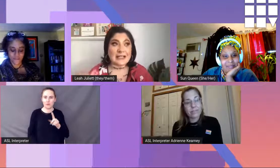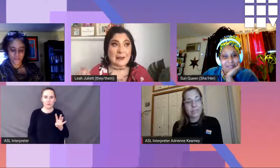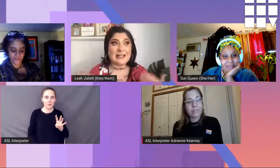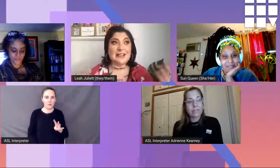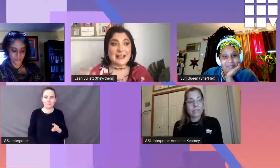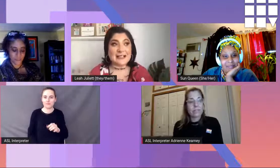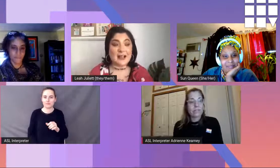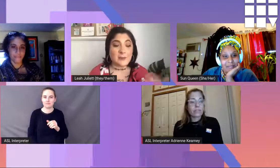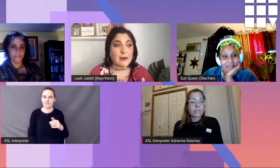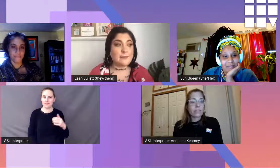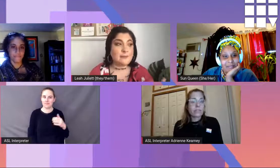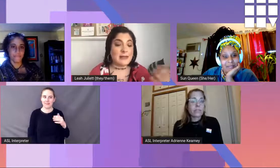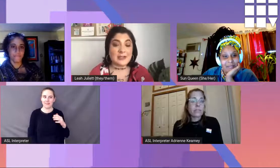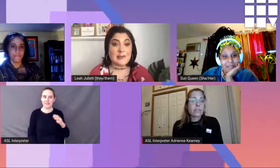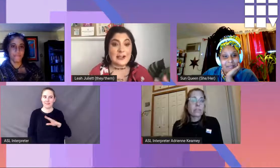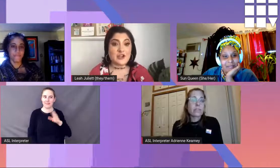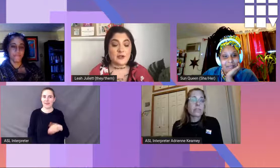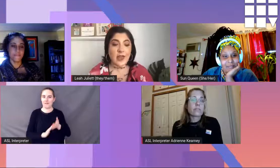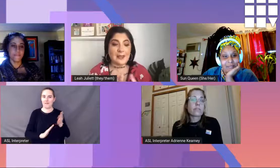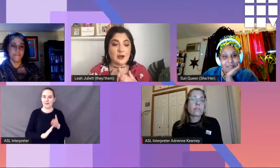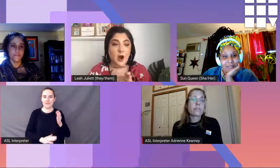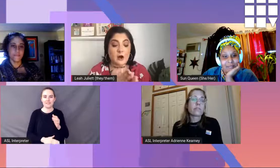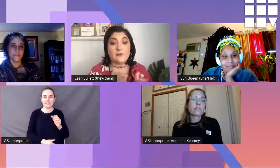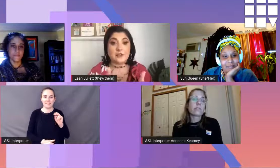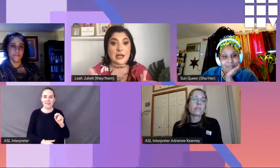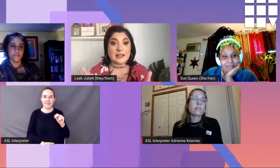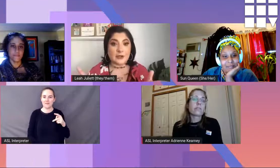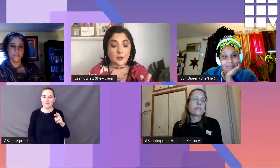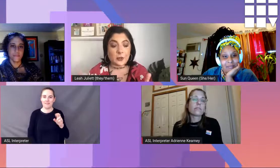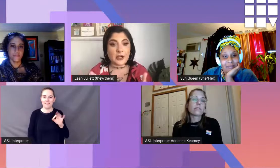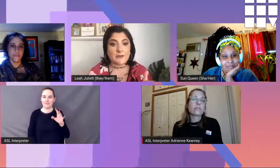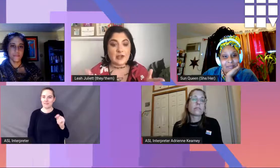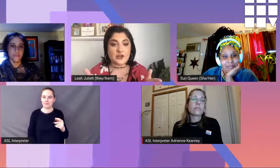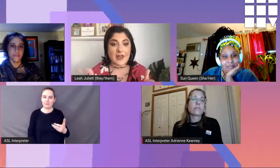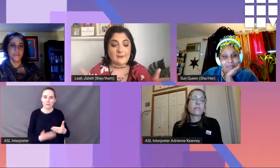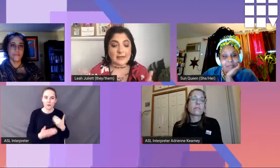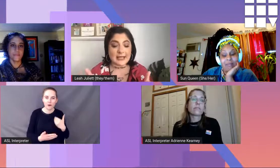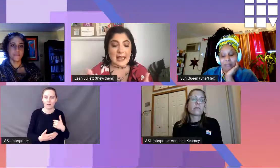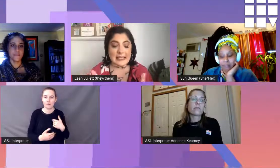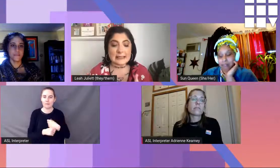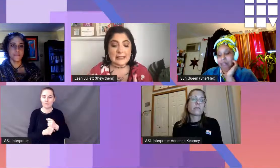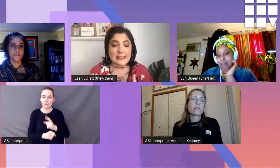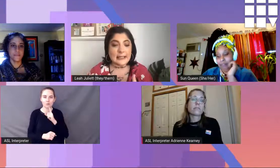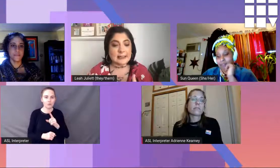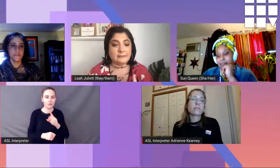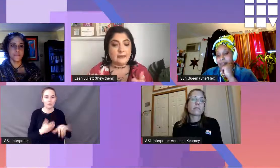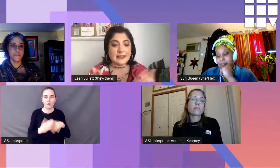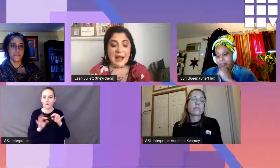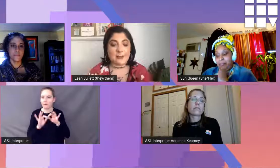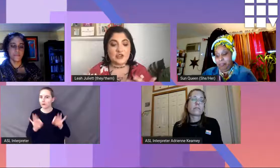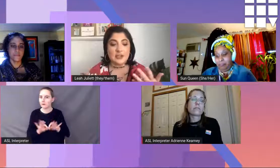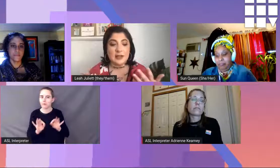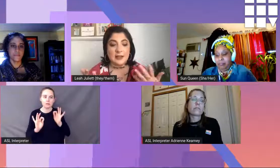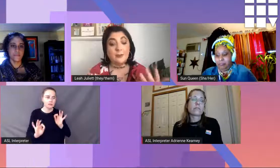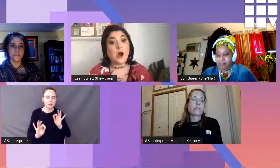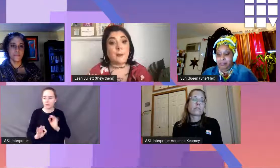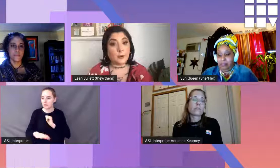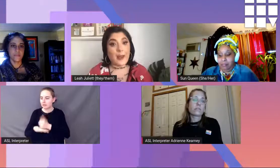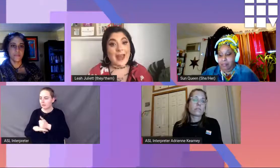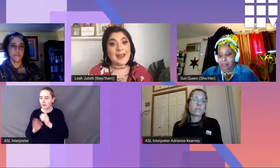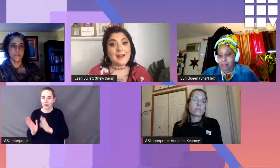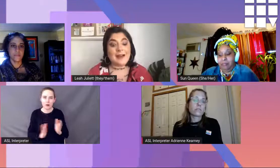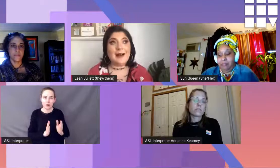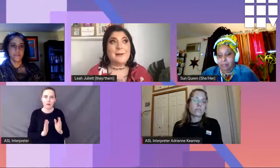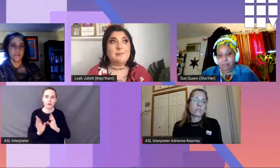of unexpected things that come up. You need to make sure that, all of your ducks are in order and make sure that everything is established in a